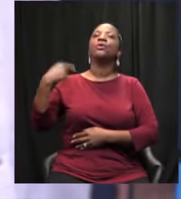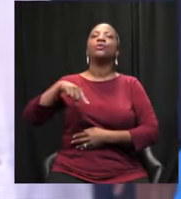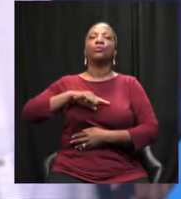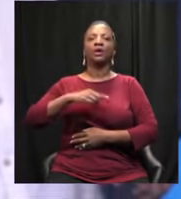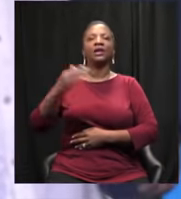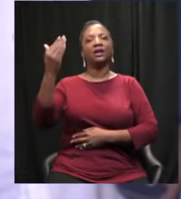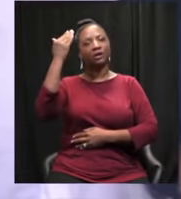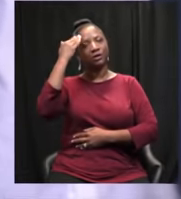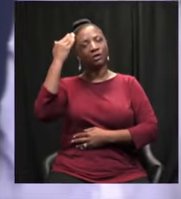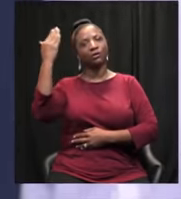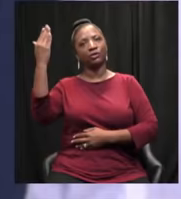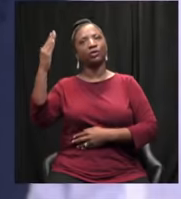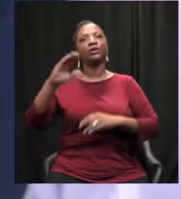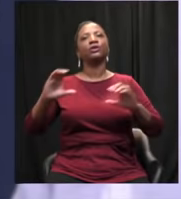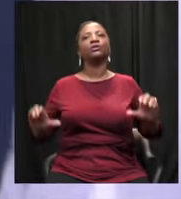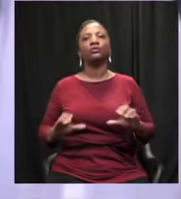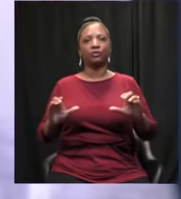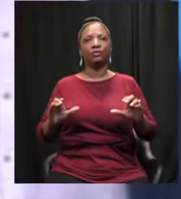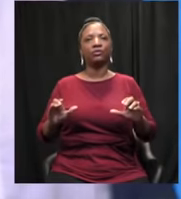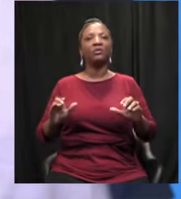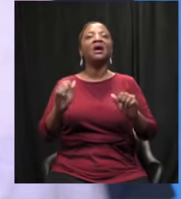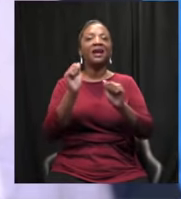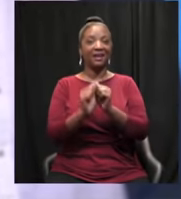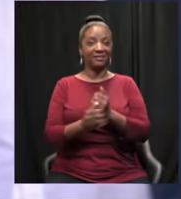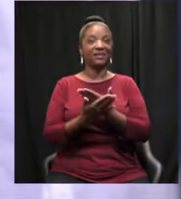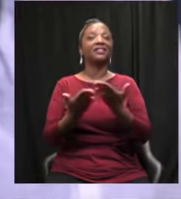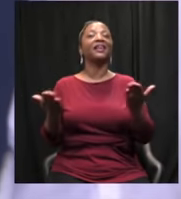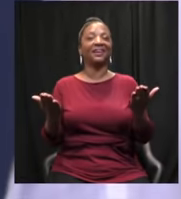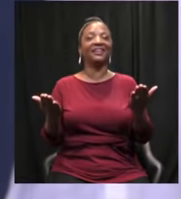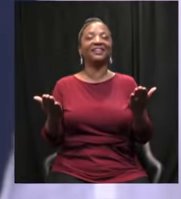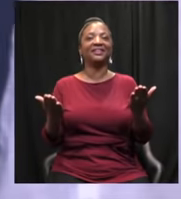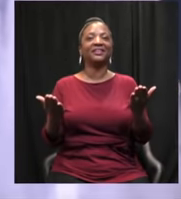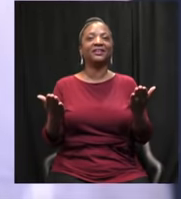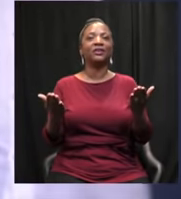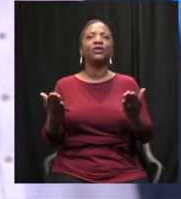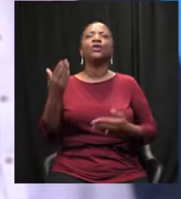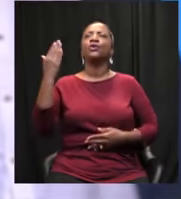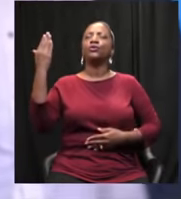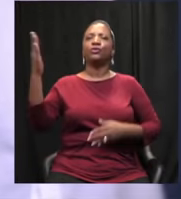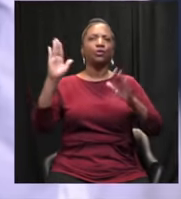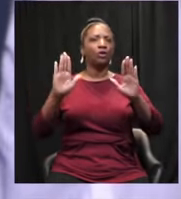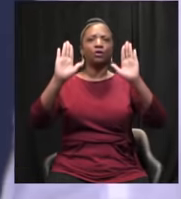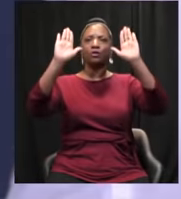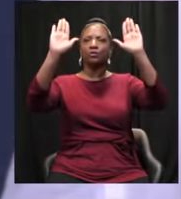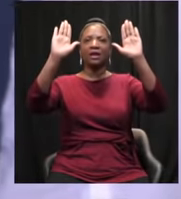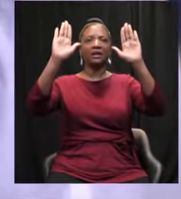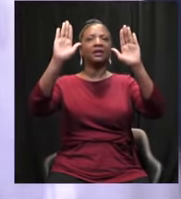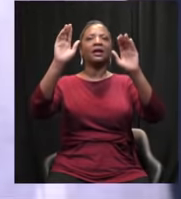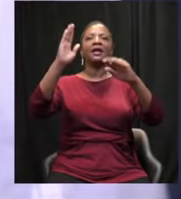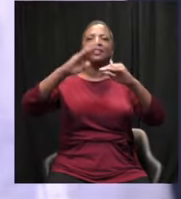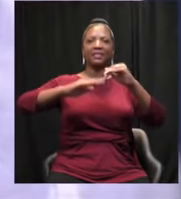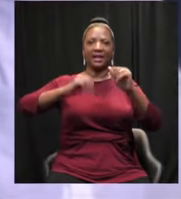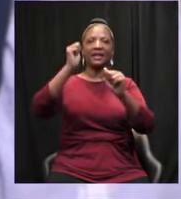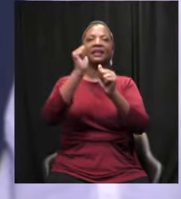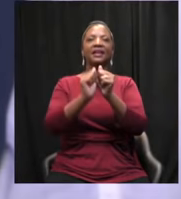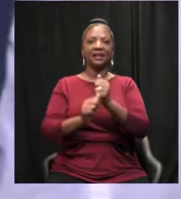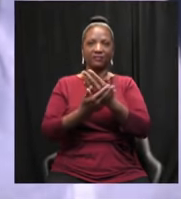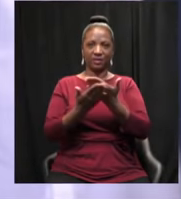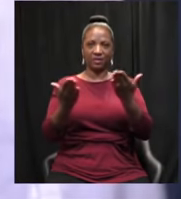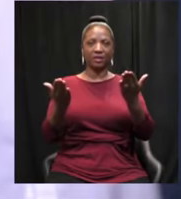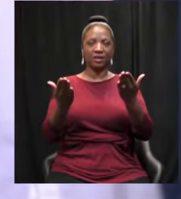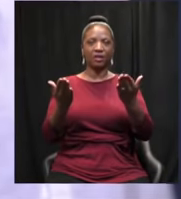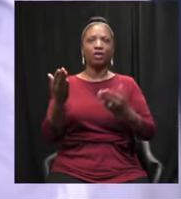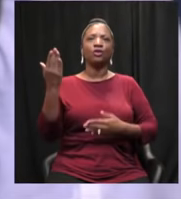do exceedingly and abundantly. We know, Lord, that you are greater than everything. You are stronger than what we